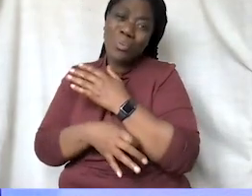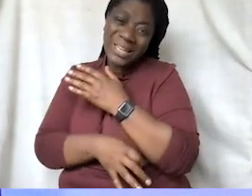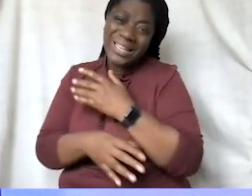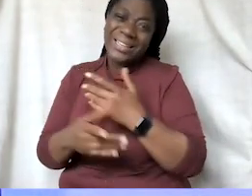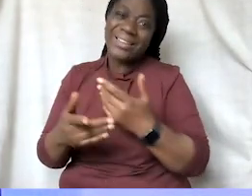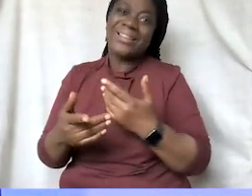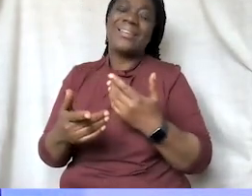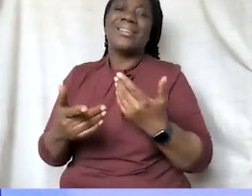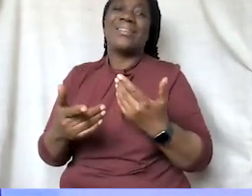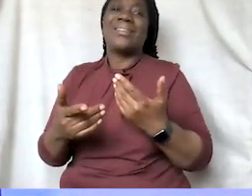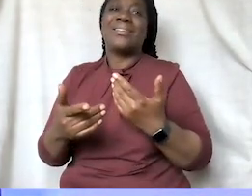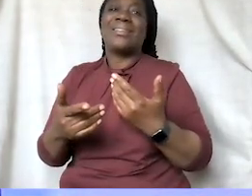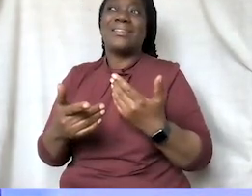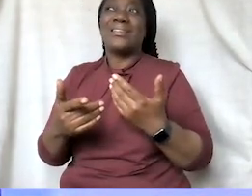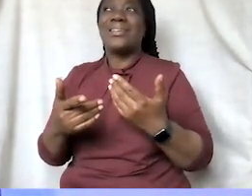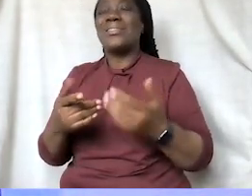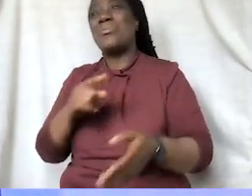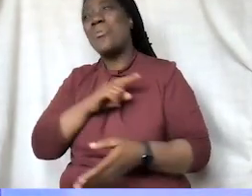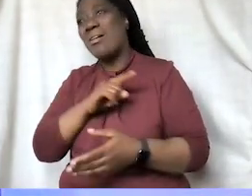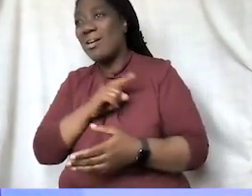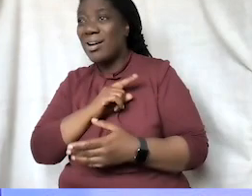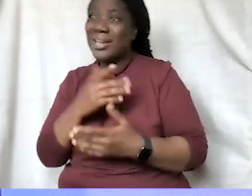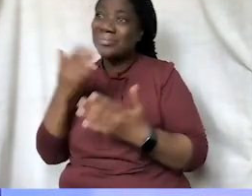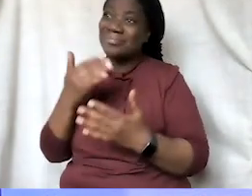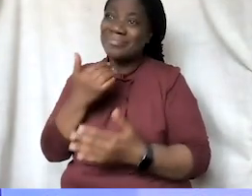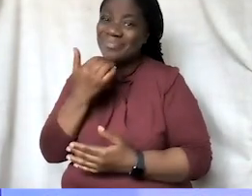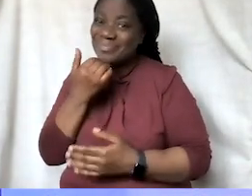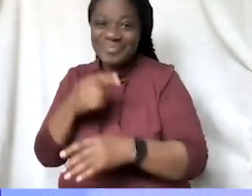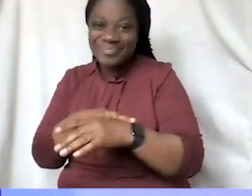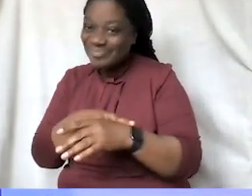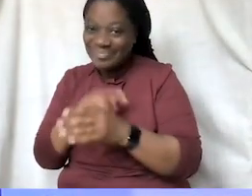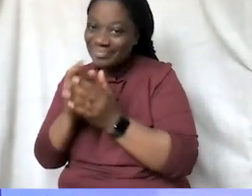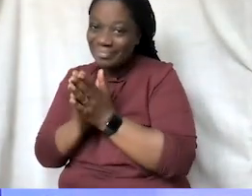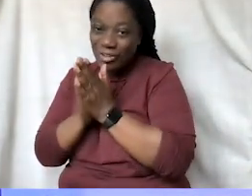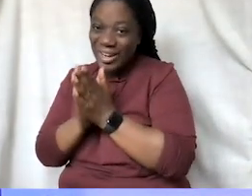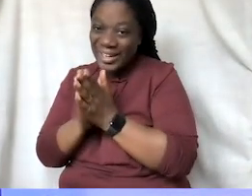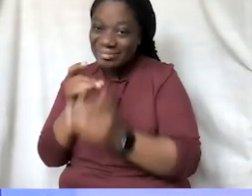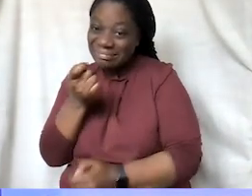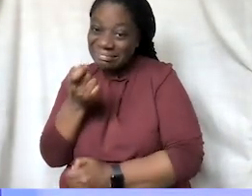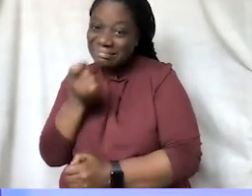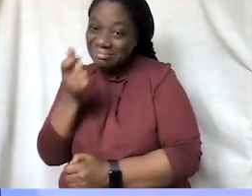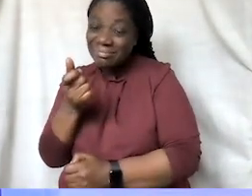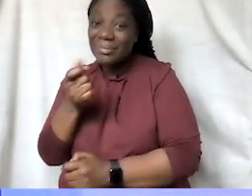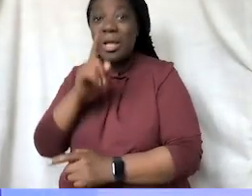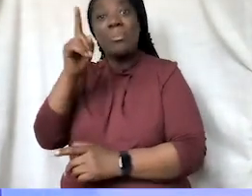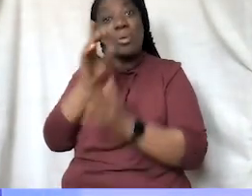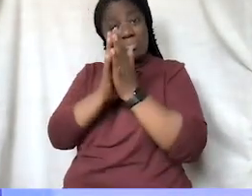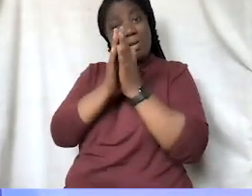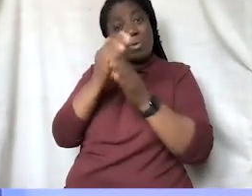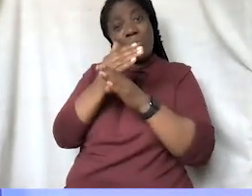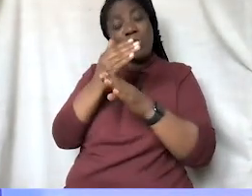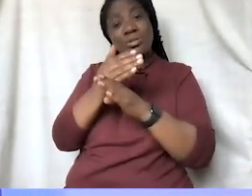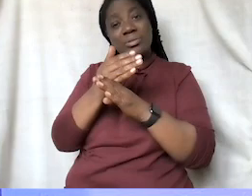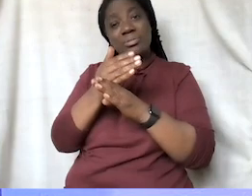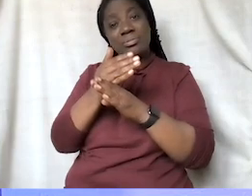are failing to spend time in prayer. Prayer works. In the book of Acts, go with